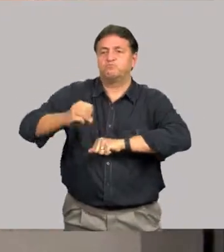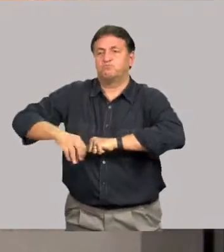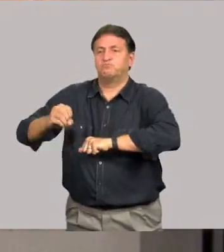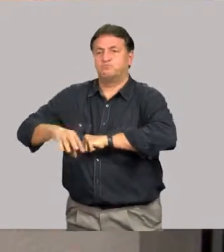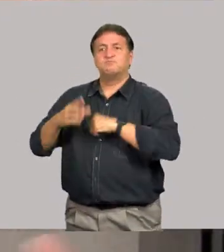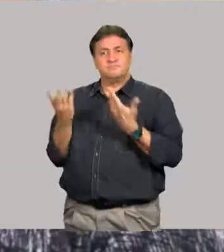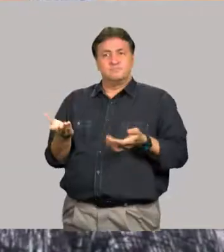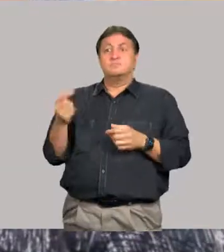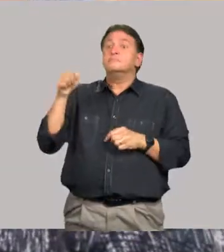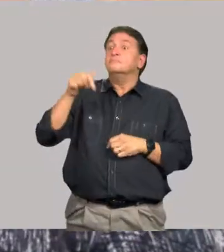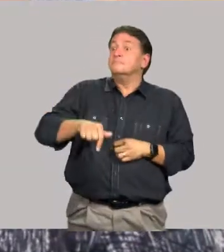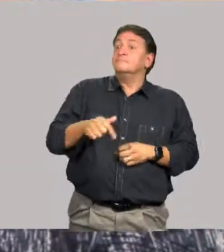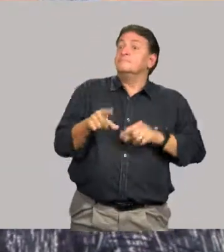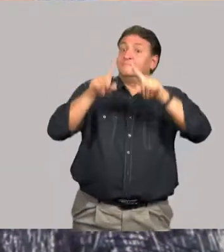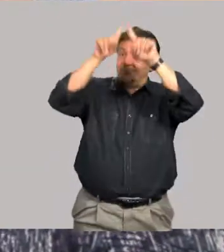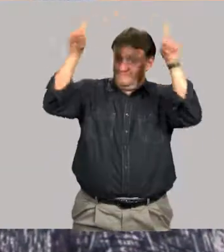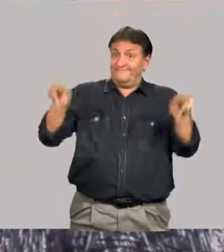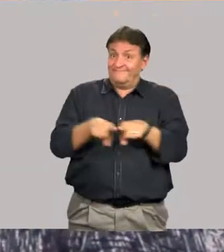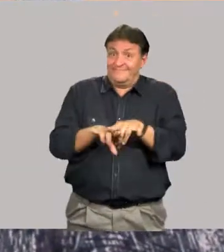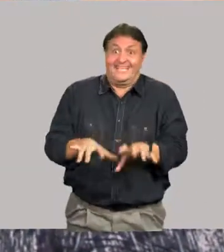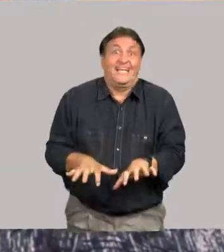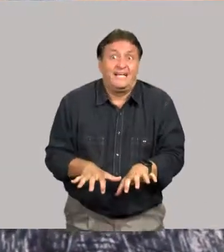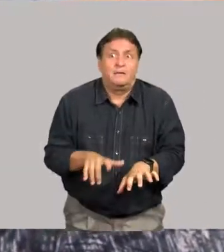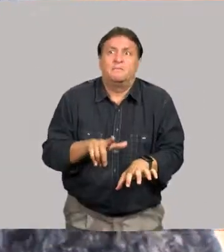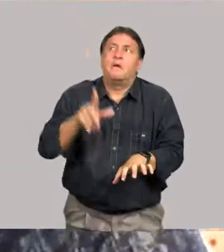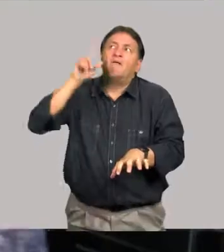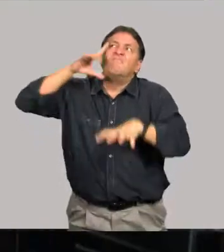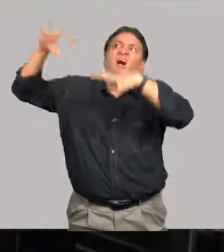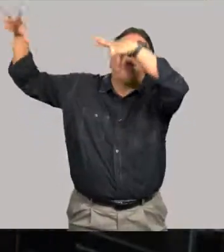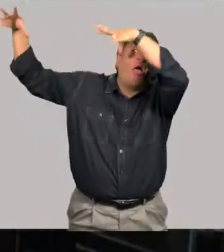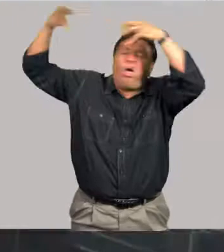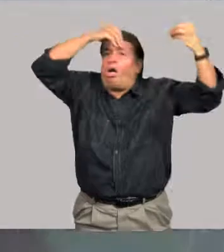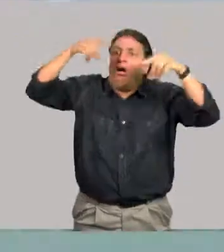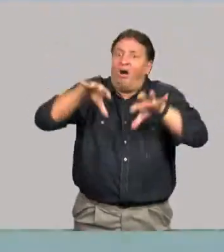needs just in case. That's a great idea. Let's take all this stuff into the living room.